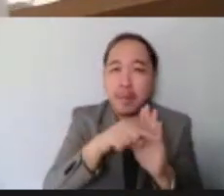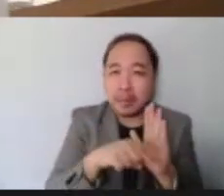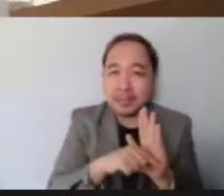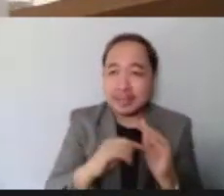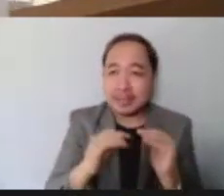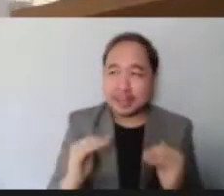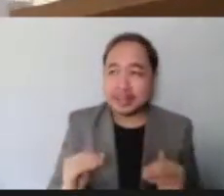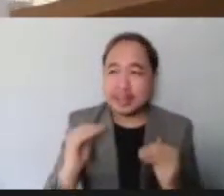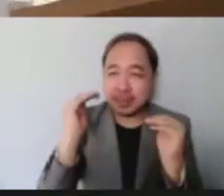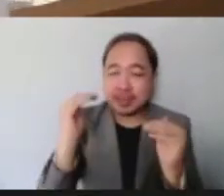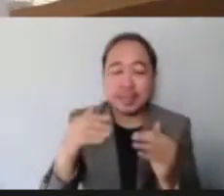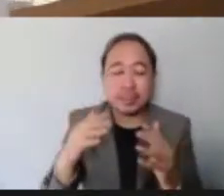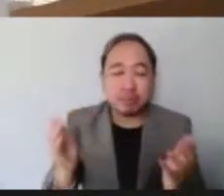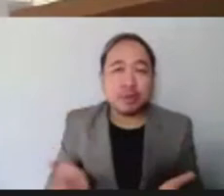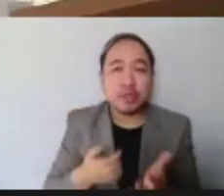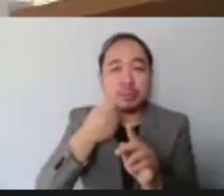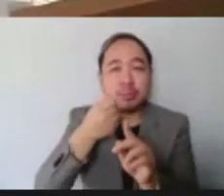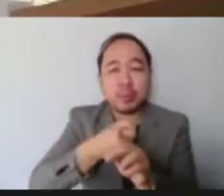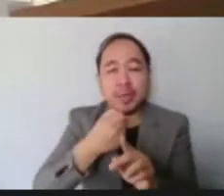associations